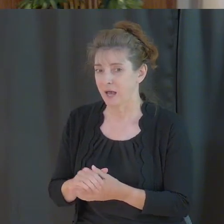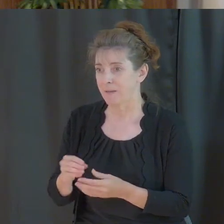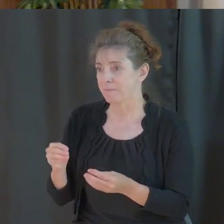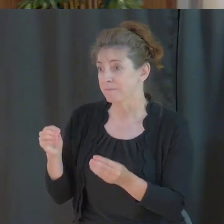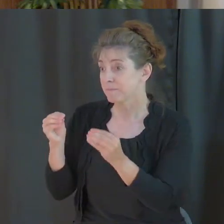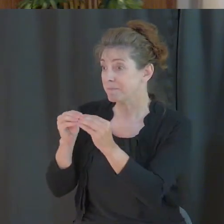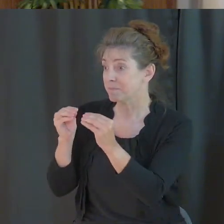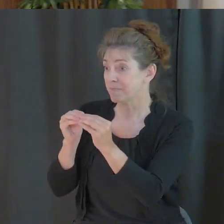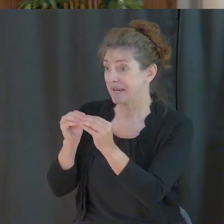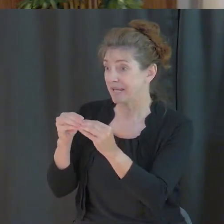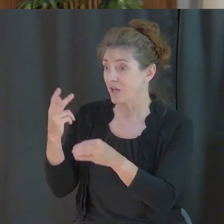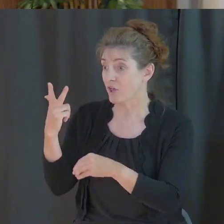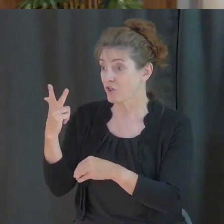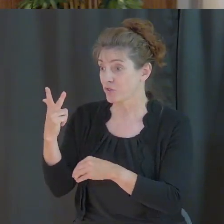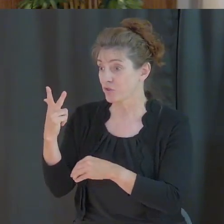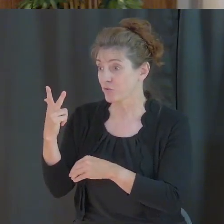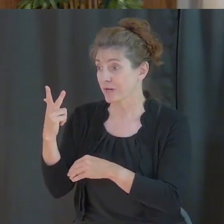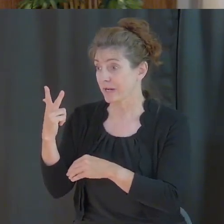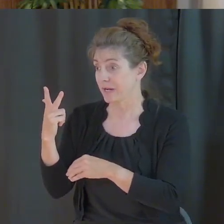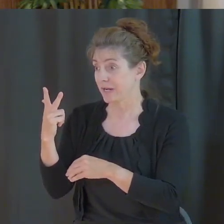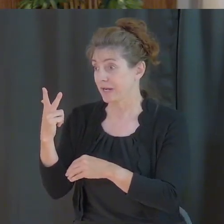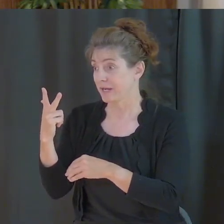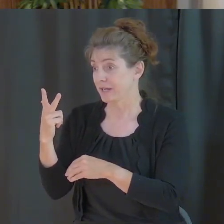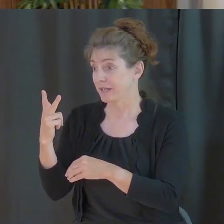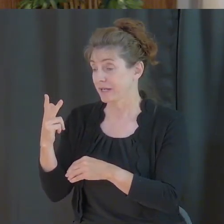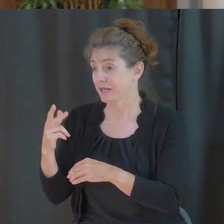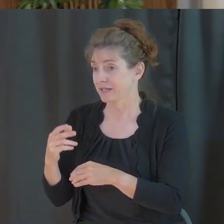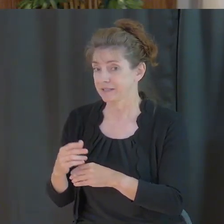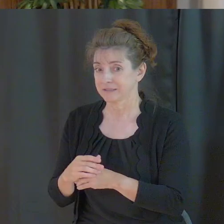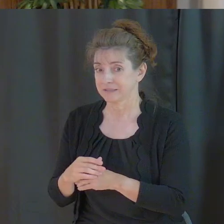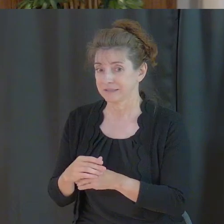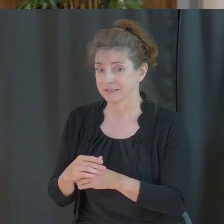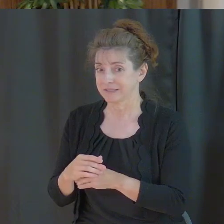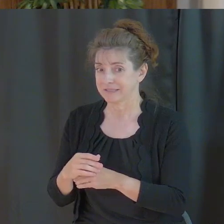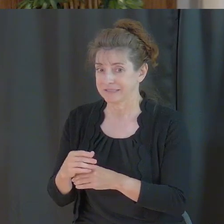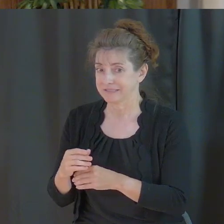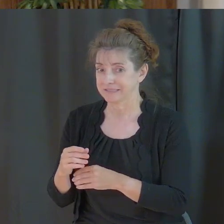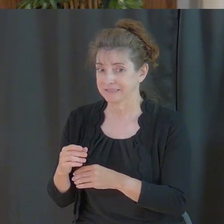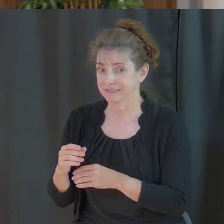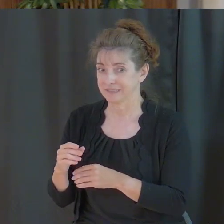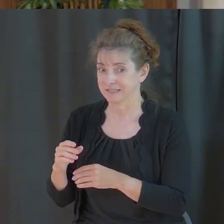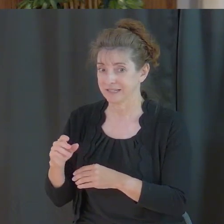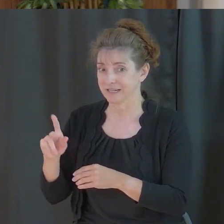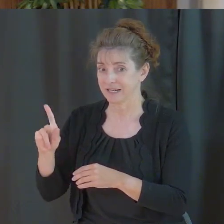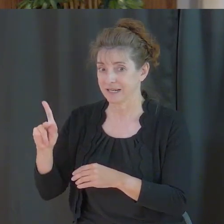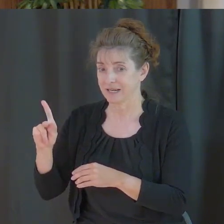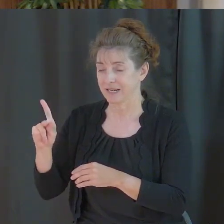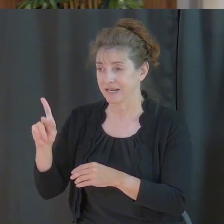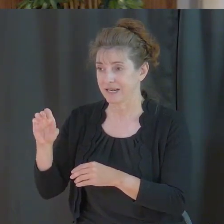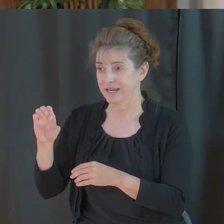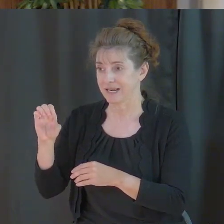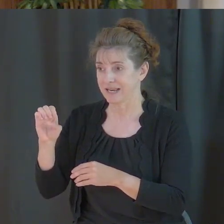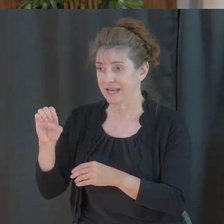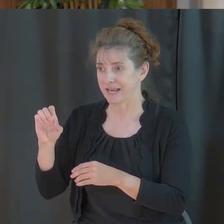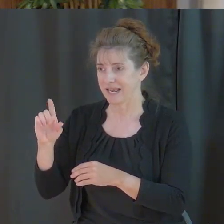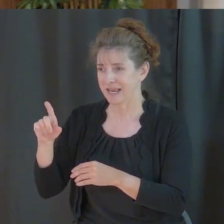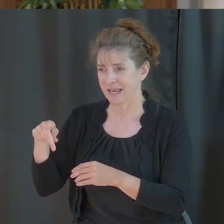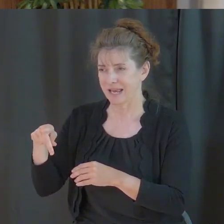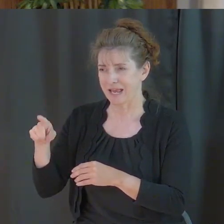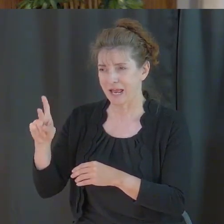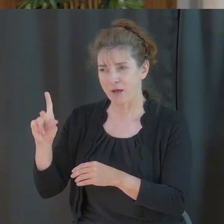So 3 o'clock, Kepler Palisades Park, State Park, shelter number 2 is where we're going to meet